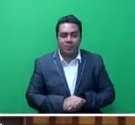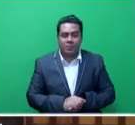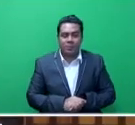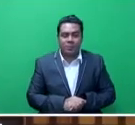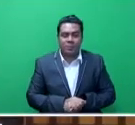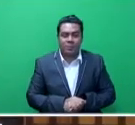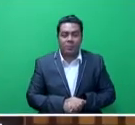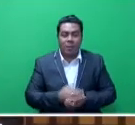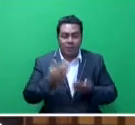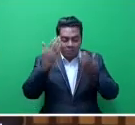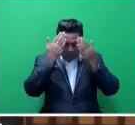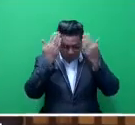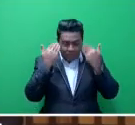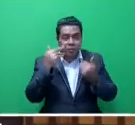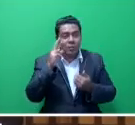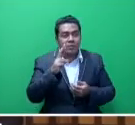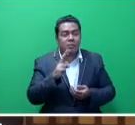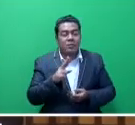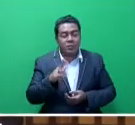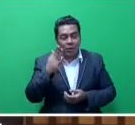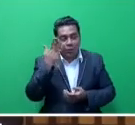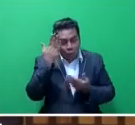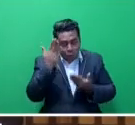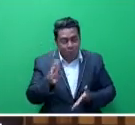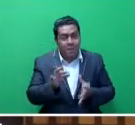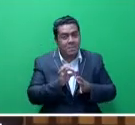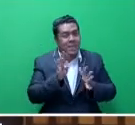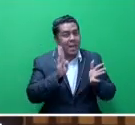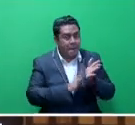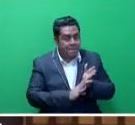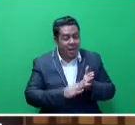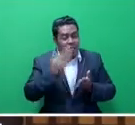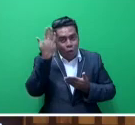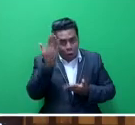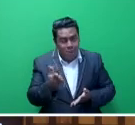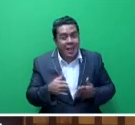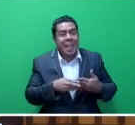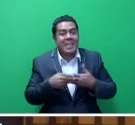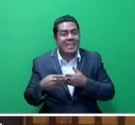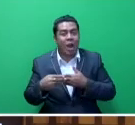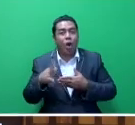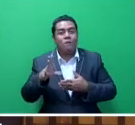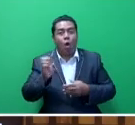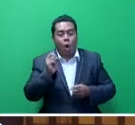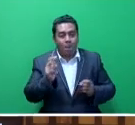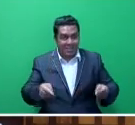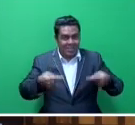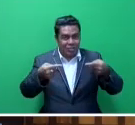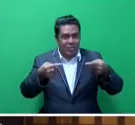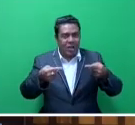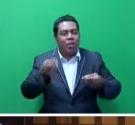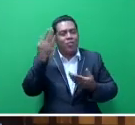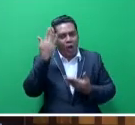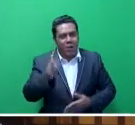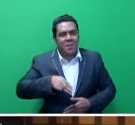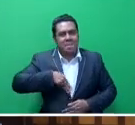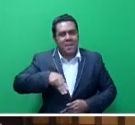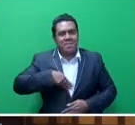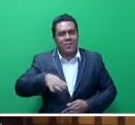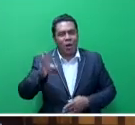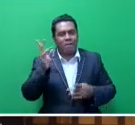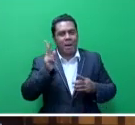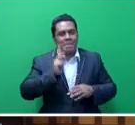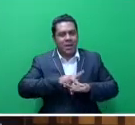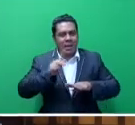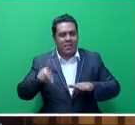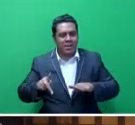the Honourable Speaker, the Honourable Prime Minister, the Honourable Leader of Opposition, Honourable Members of Parliament, our